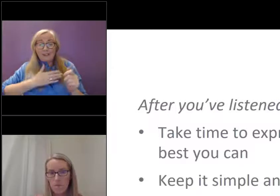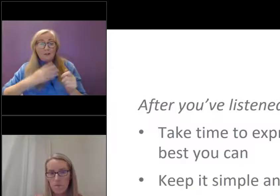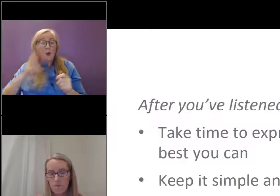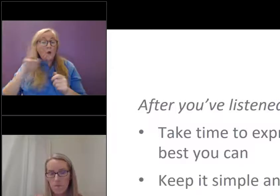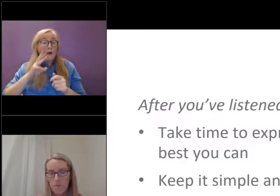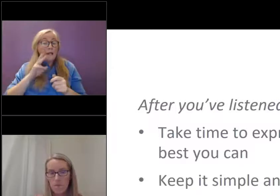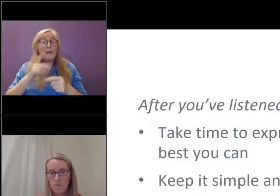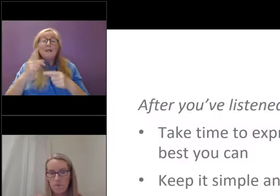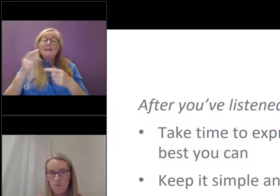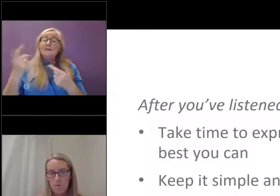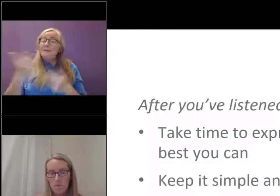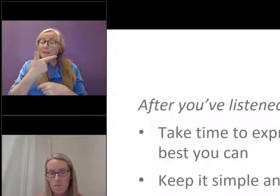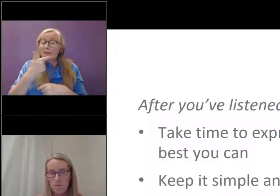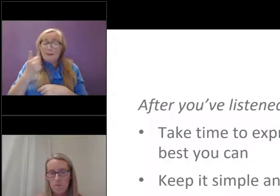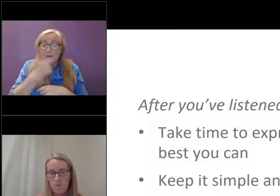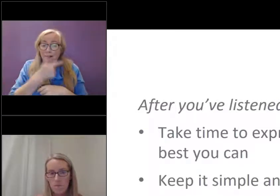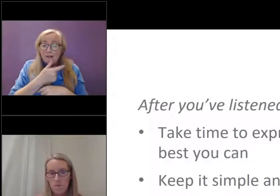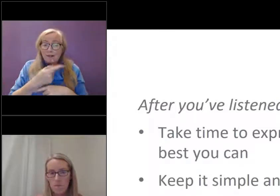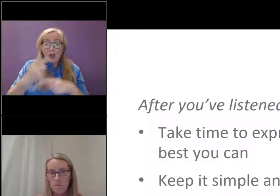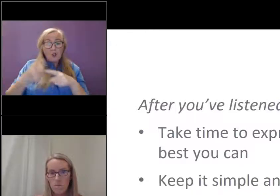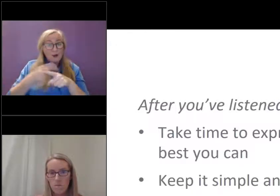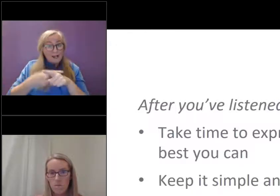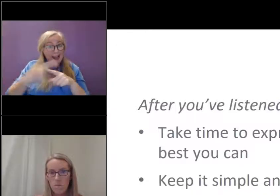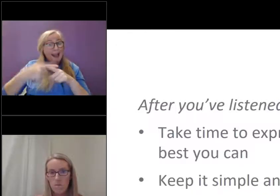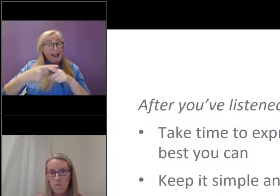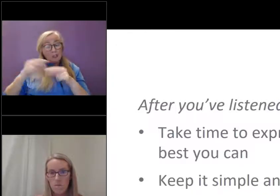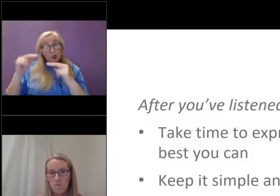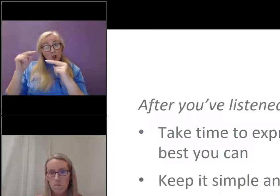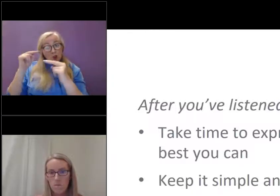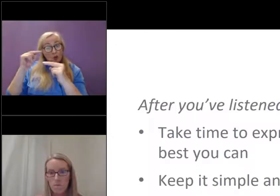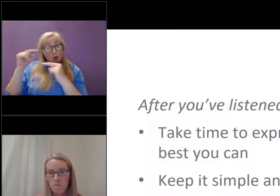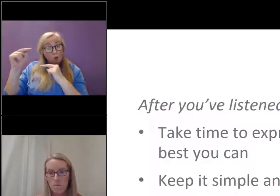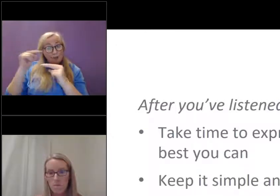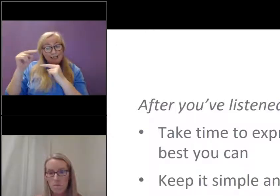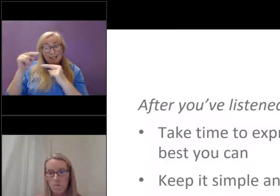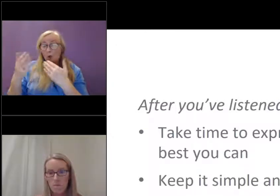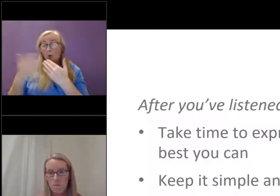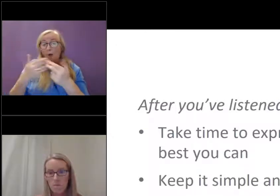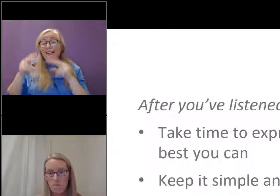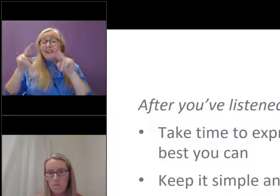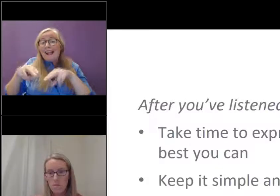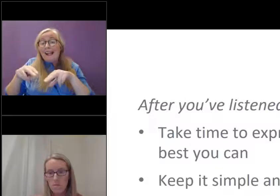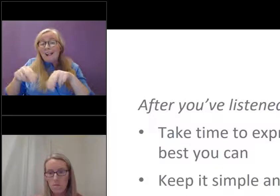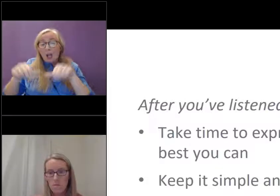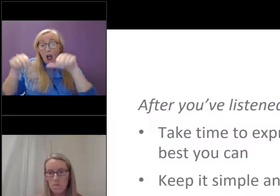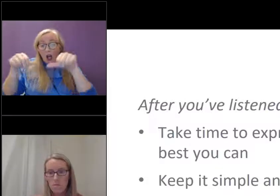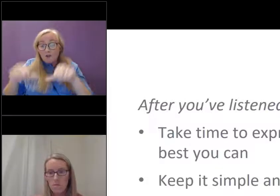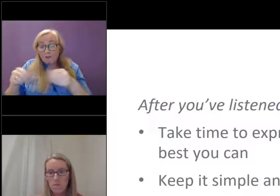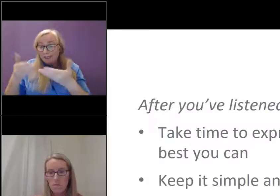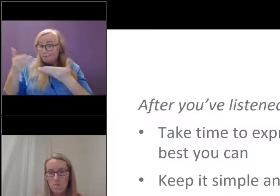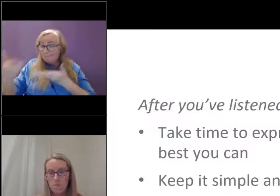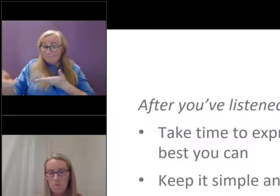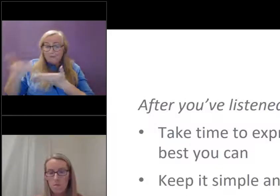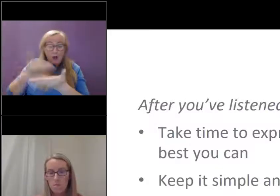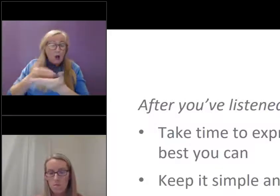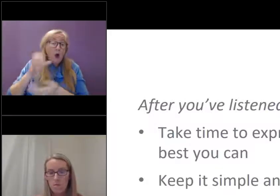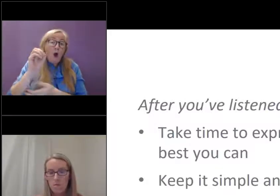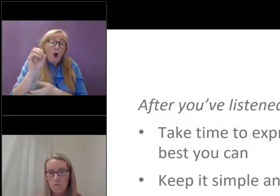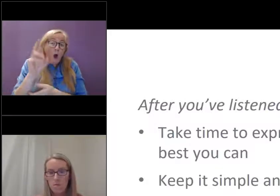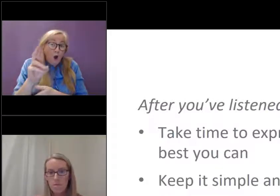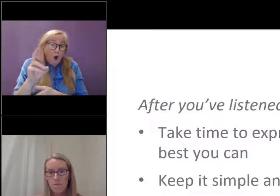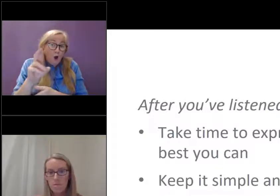way, and maybe negotiate if possible on something you can agree on, or at least be clear on why you don't agree. So it's that